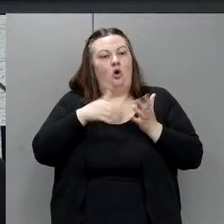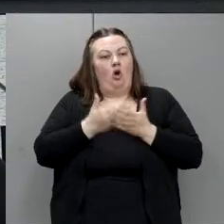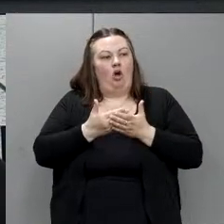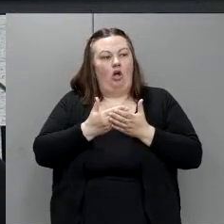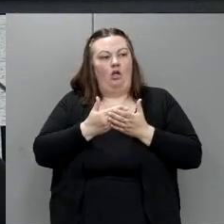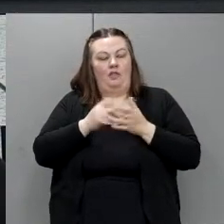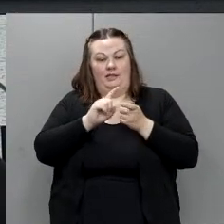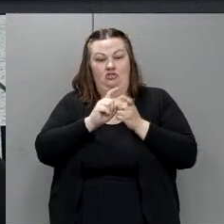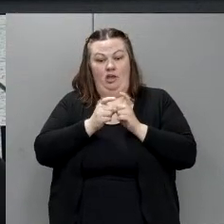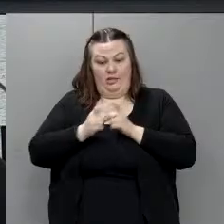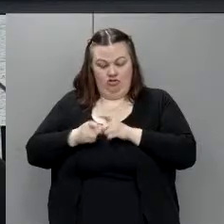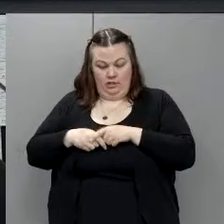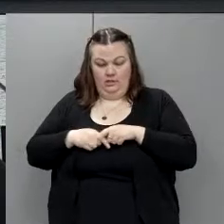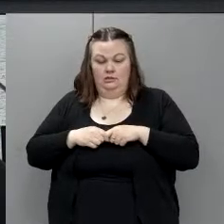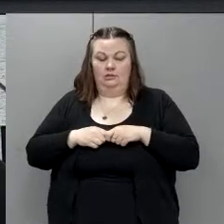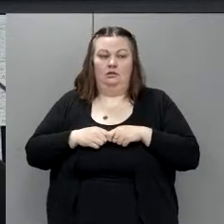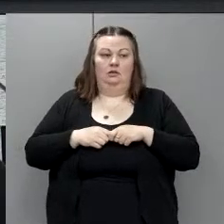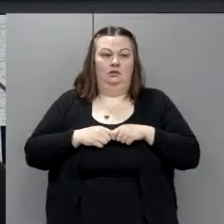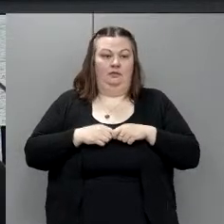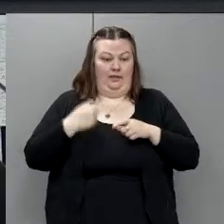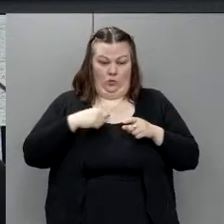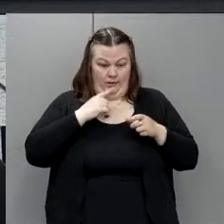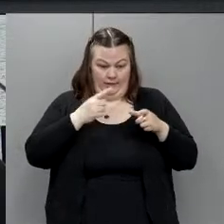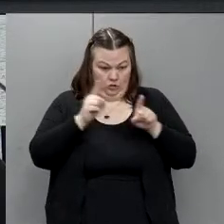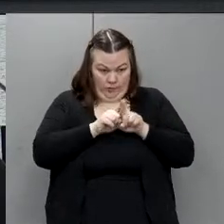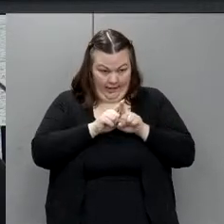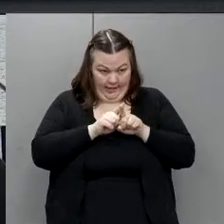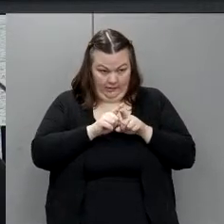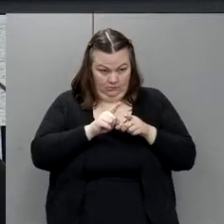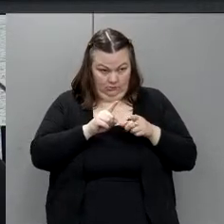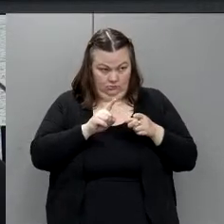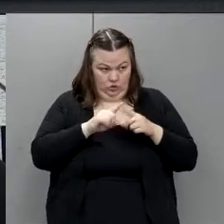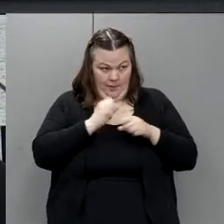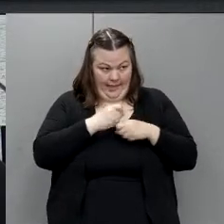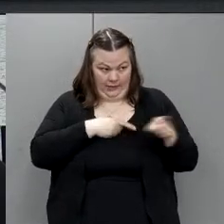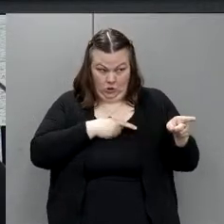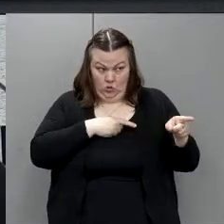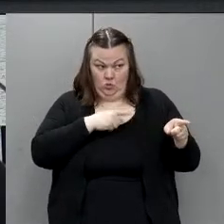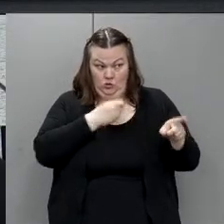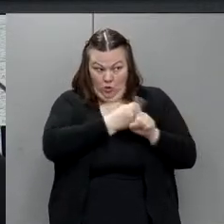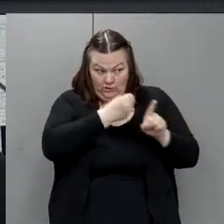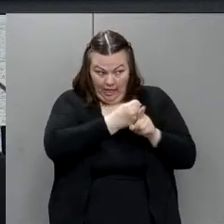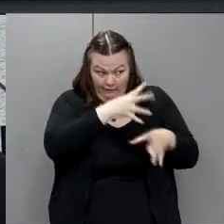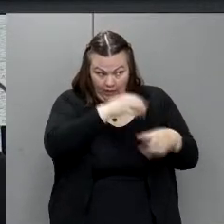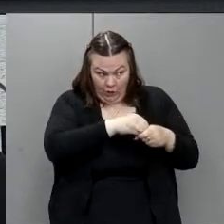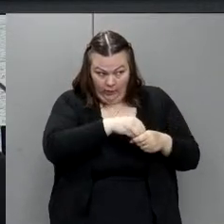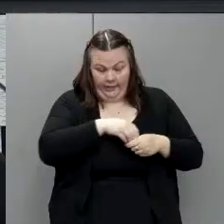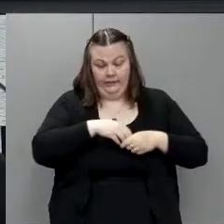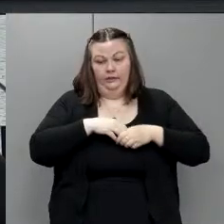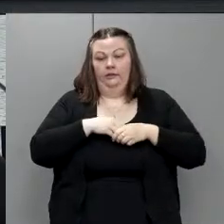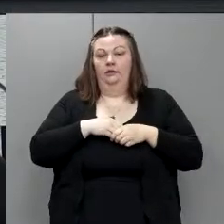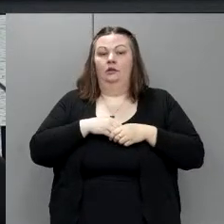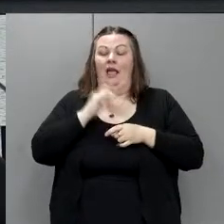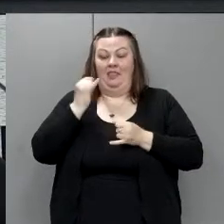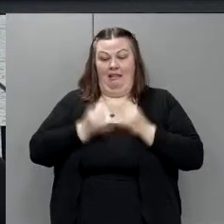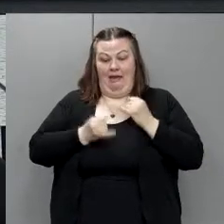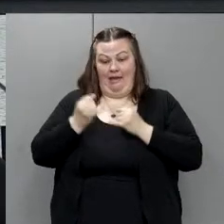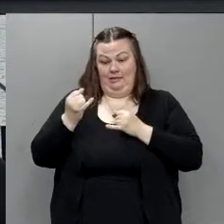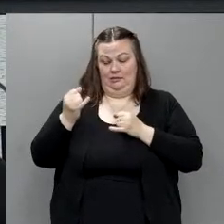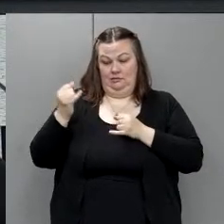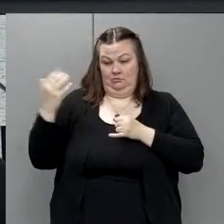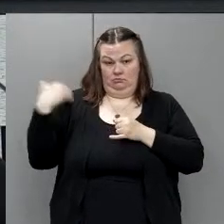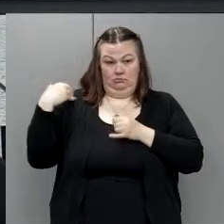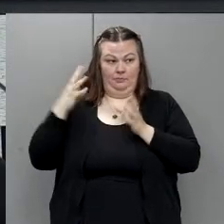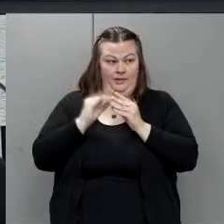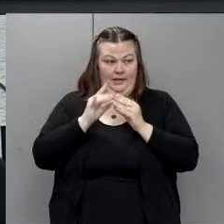the changes that we agreed to make, you included, at the last meeting, are